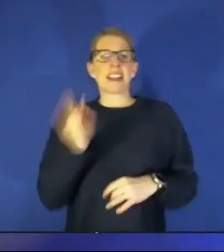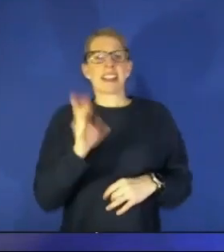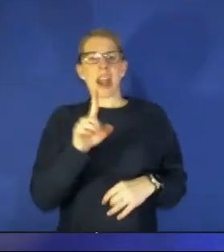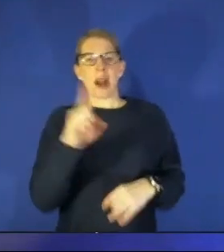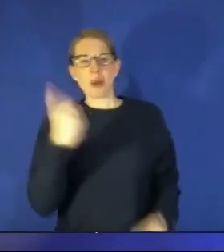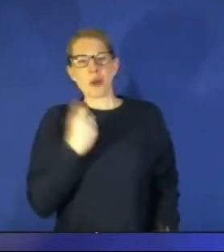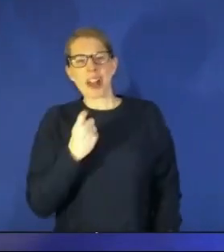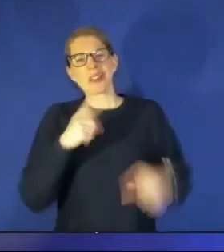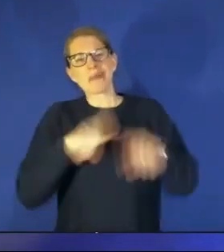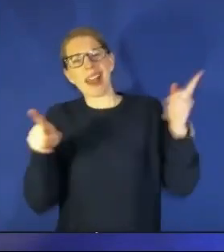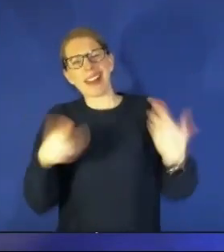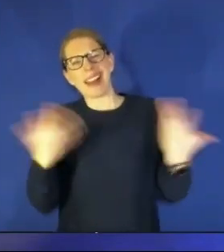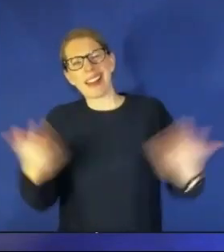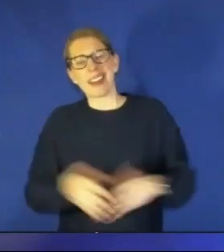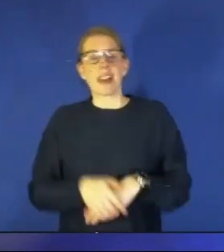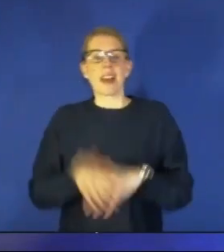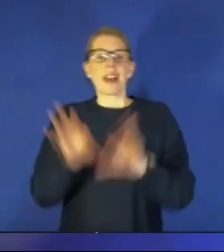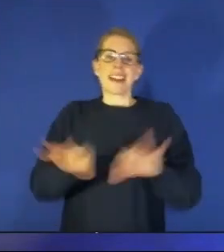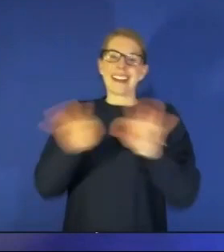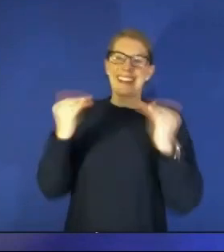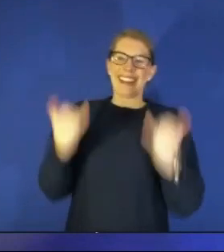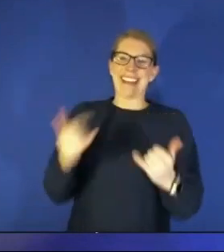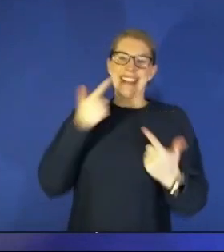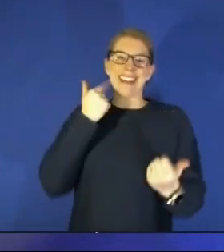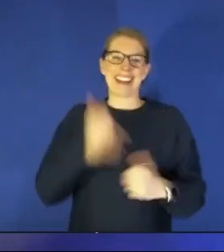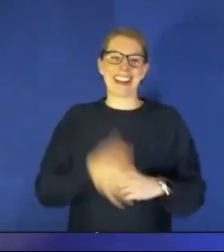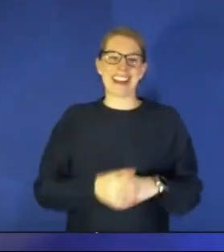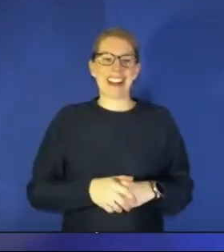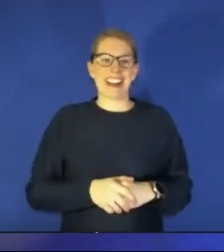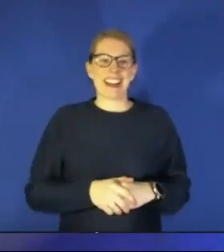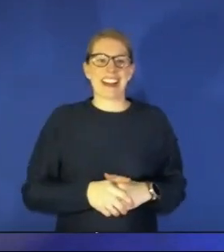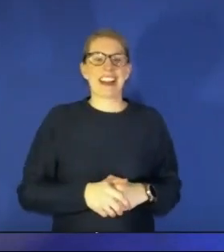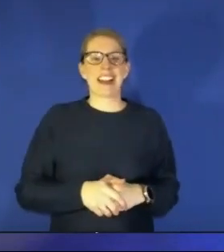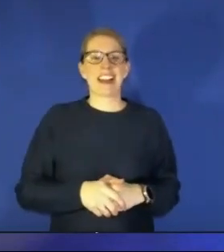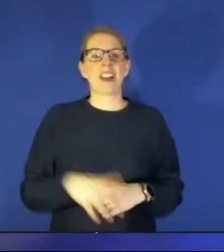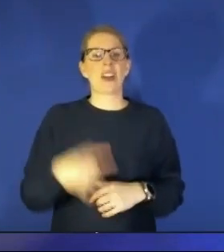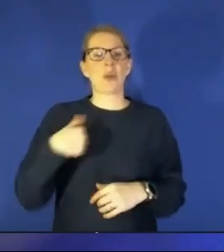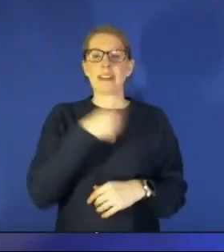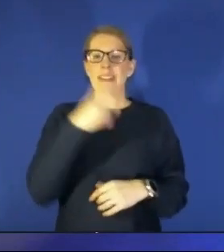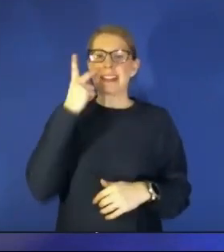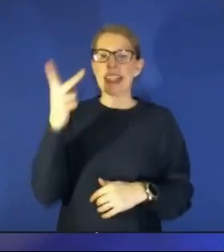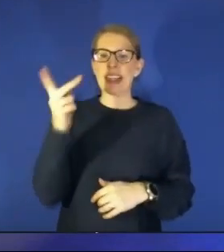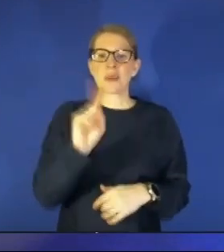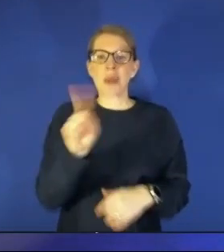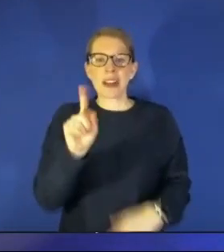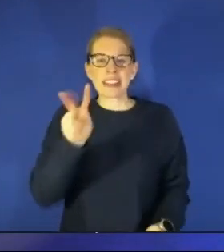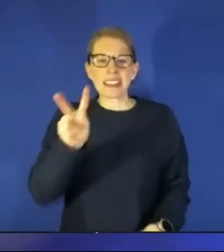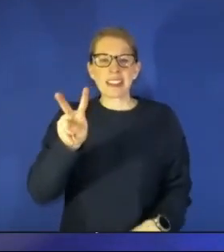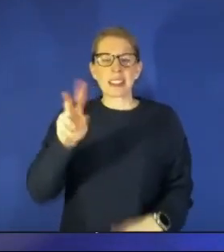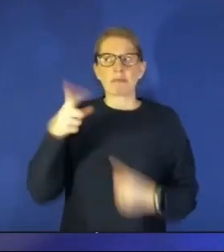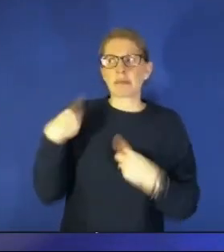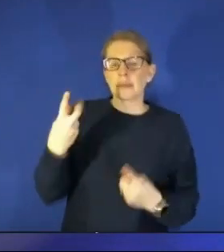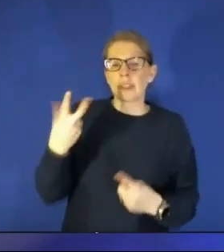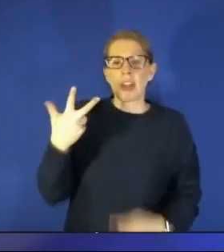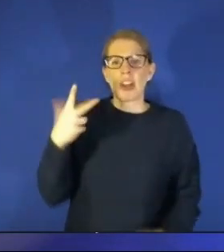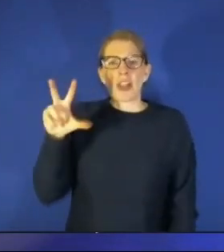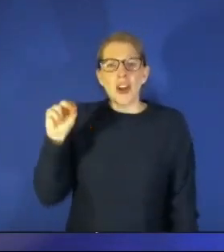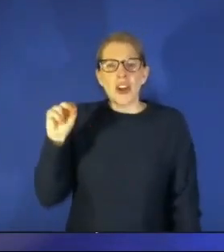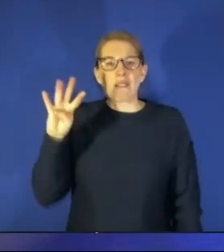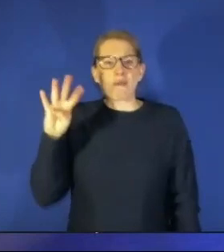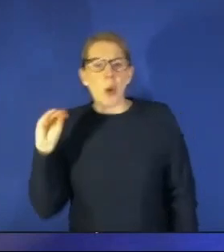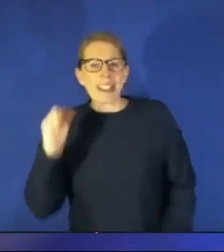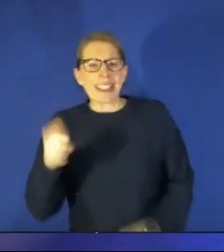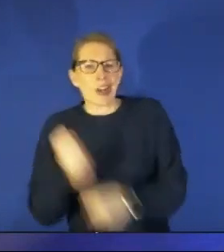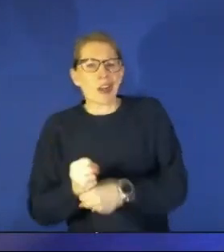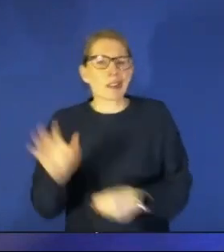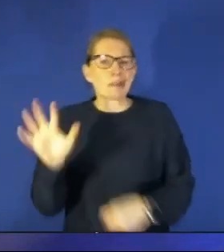kidding. it counts today. So because it matters. I mean, we've seen you on television for 30, 40 years, Yeah. a few